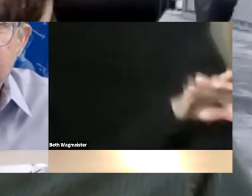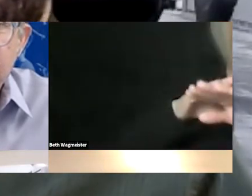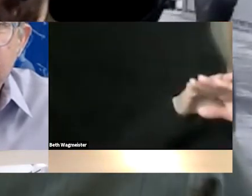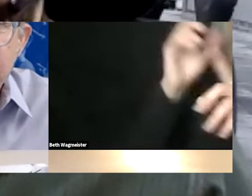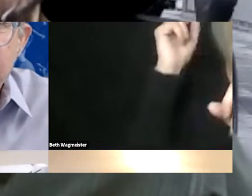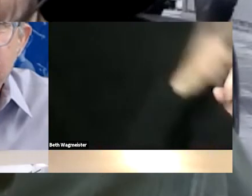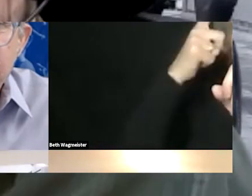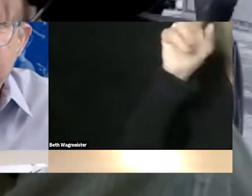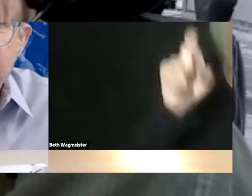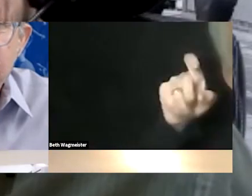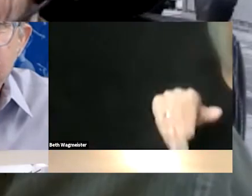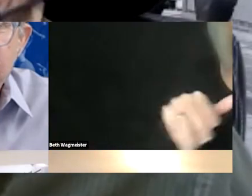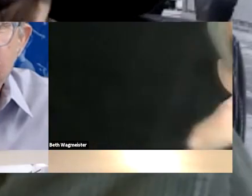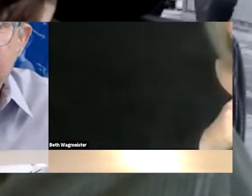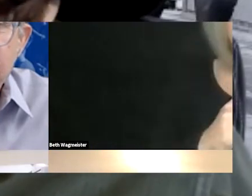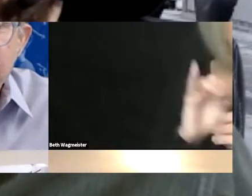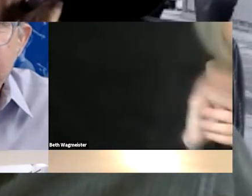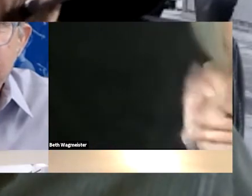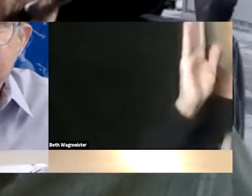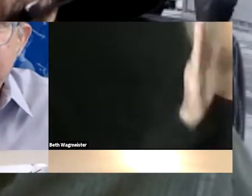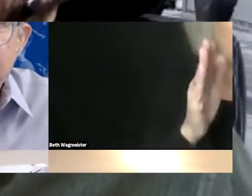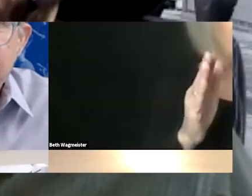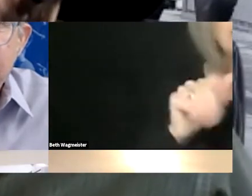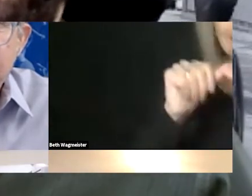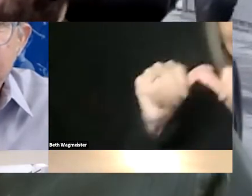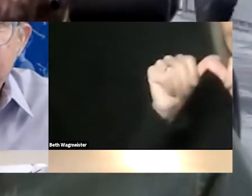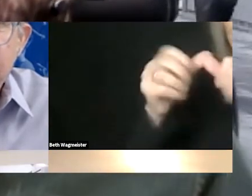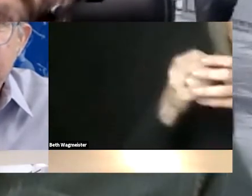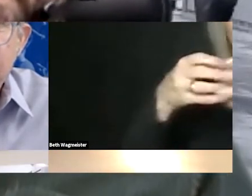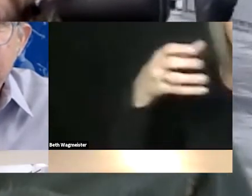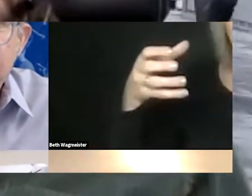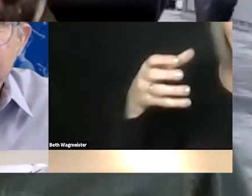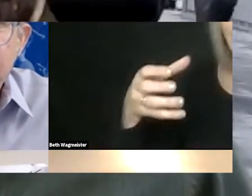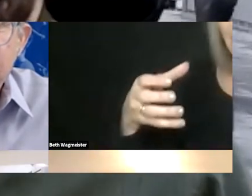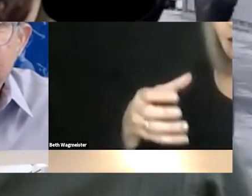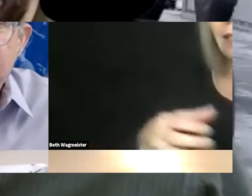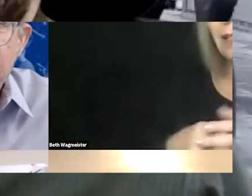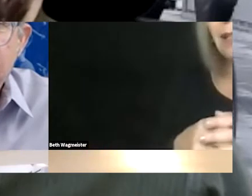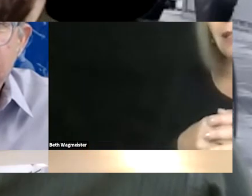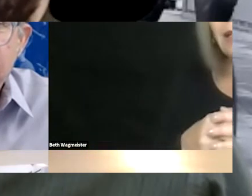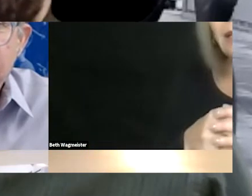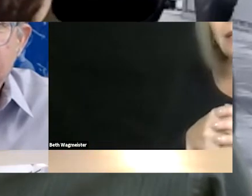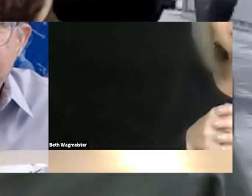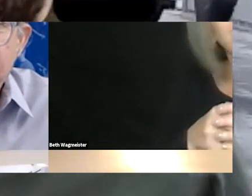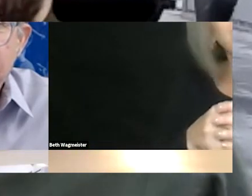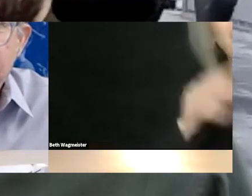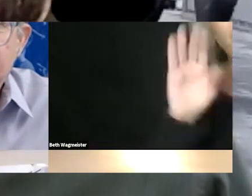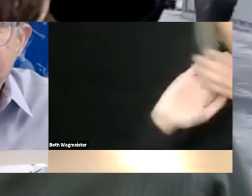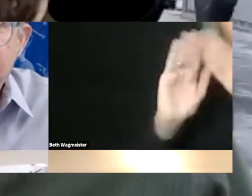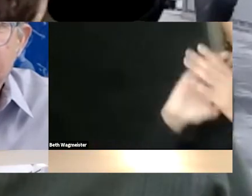testing. So that's gonna continue to expand. And from the community side